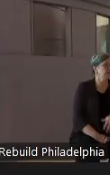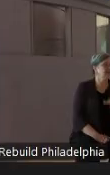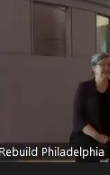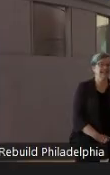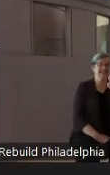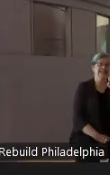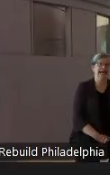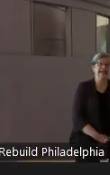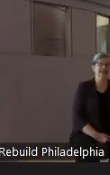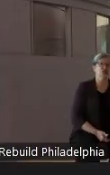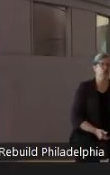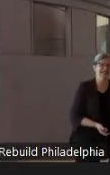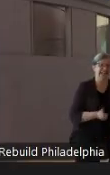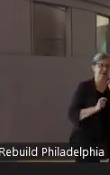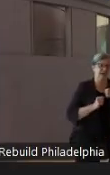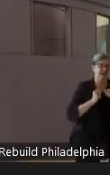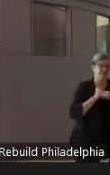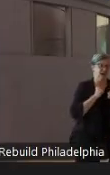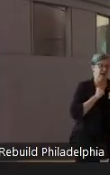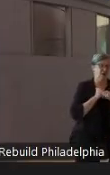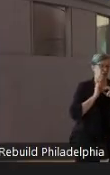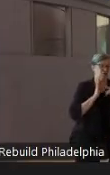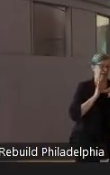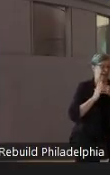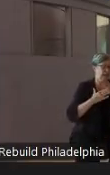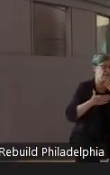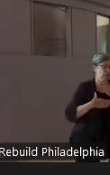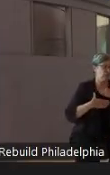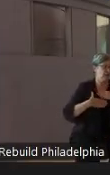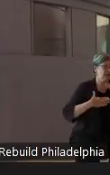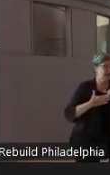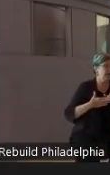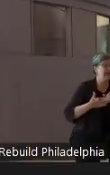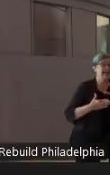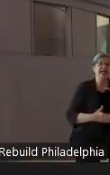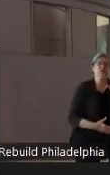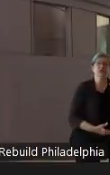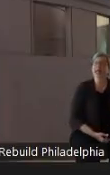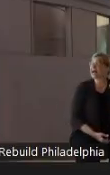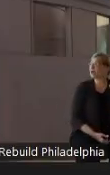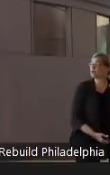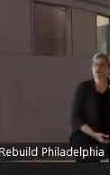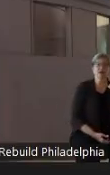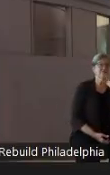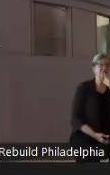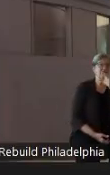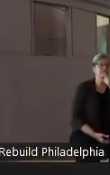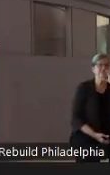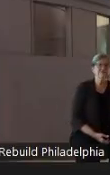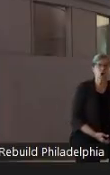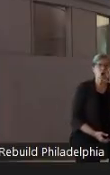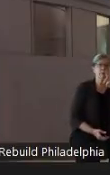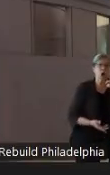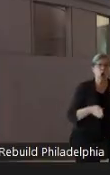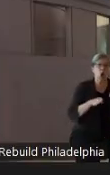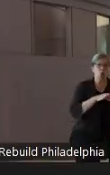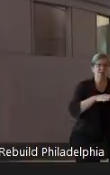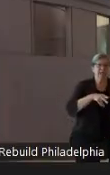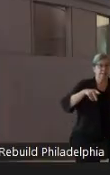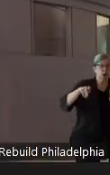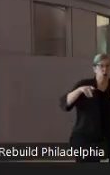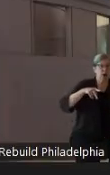Tess just gave me a flyer to read. I appreciate it. Carousel House Farms closing